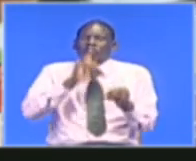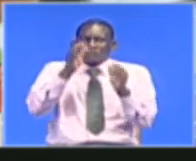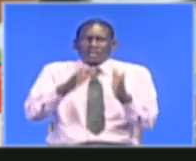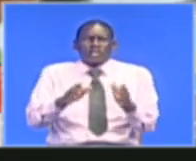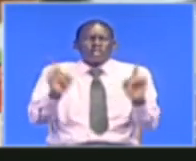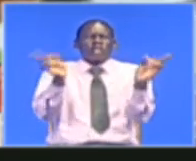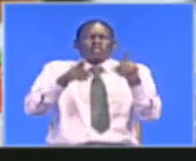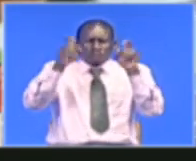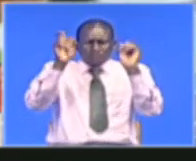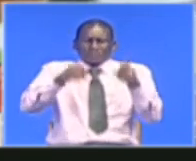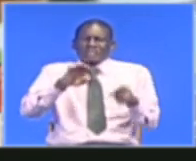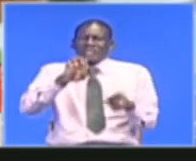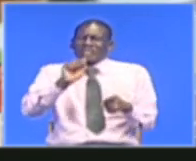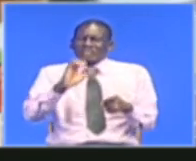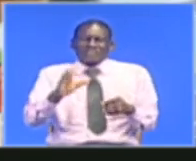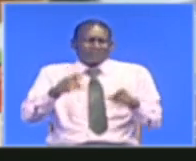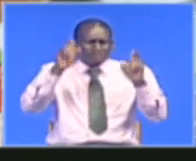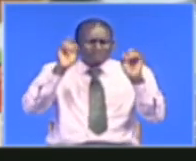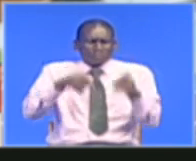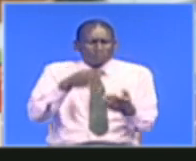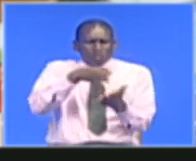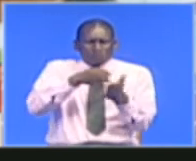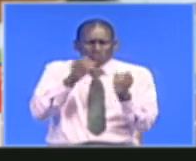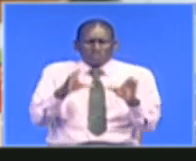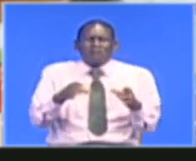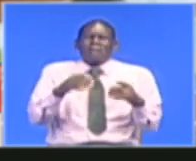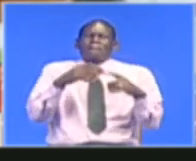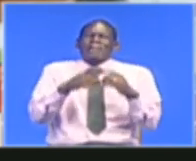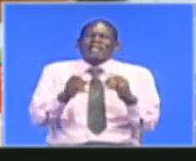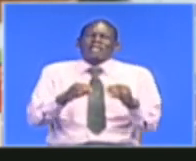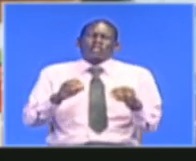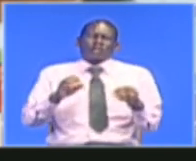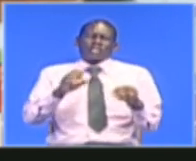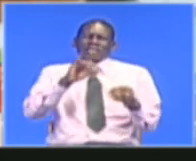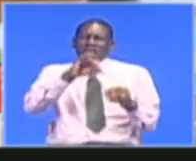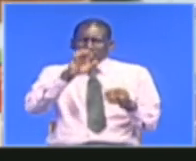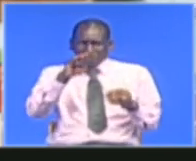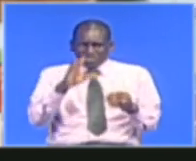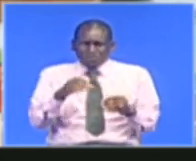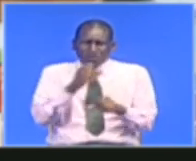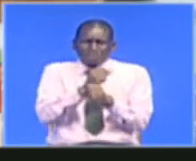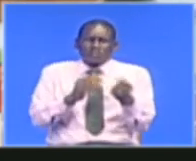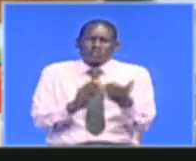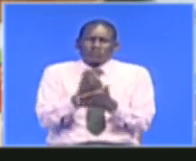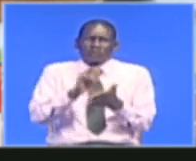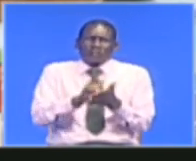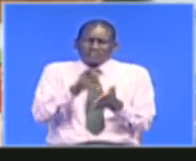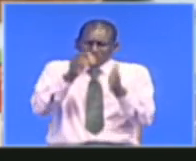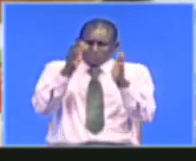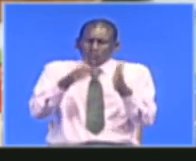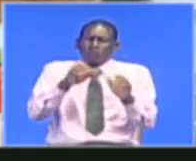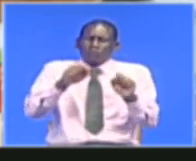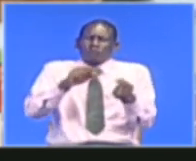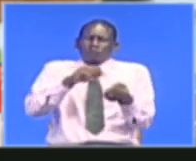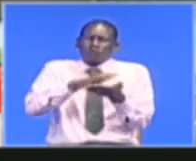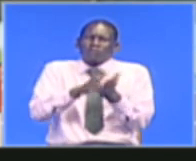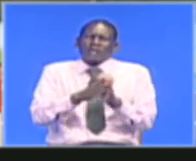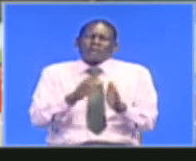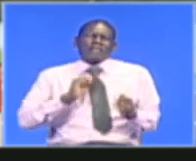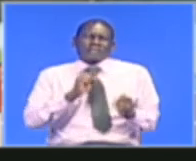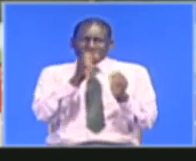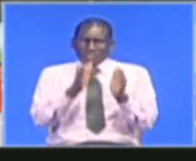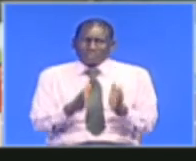tume ya ufisadi itoe idhini, ila ni tume ya uchaguzi ndio inapaswa kuhakikisha kwamba mgombea pia anaweza kuwa mgombea wa kiti cha useneta.